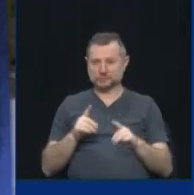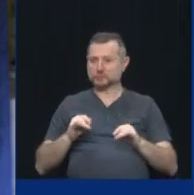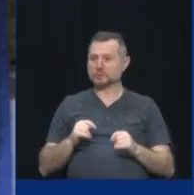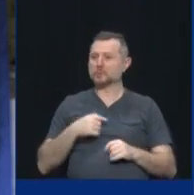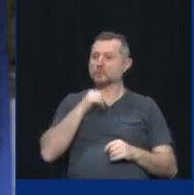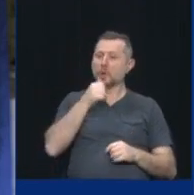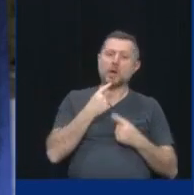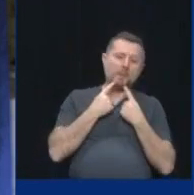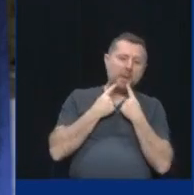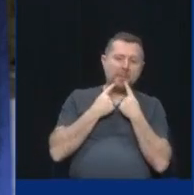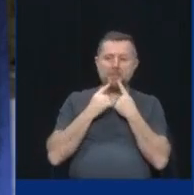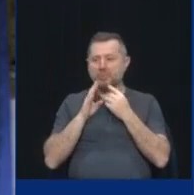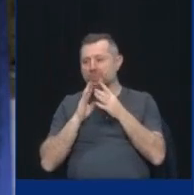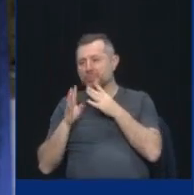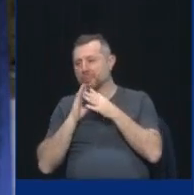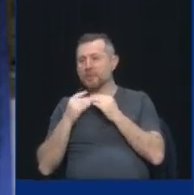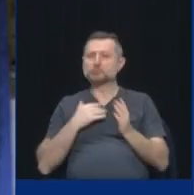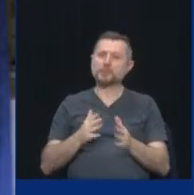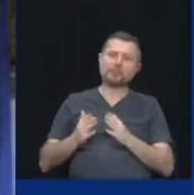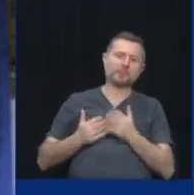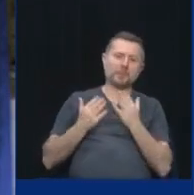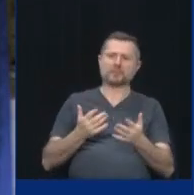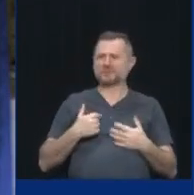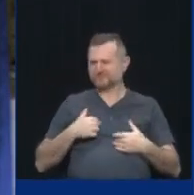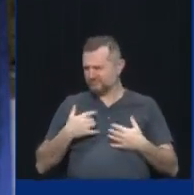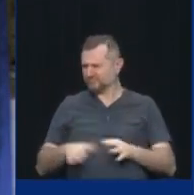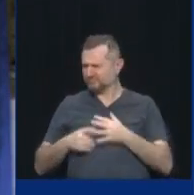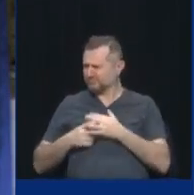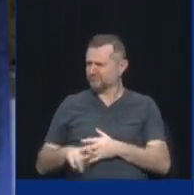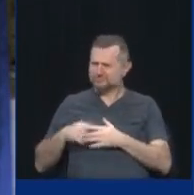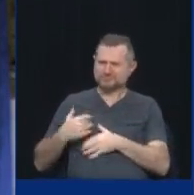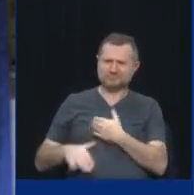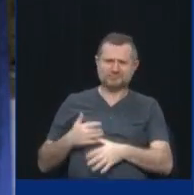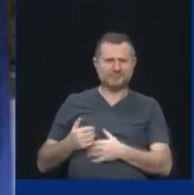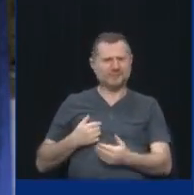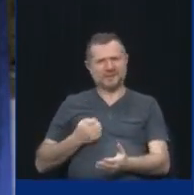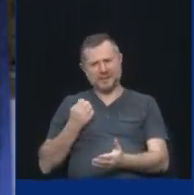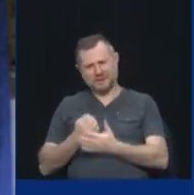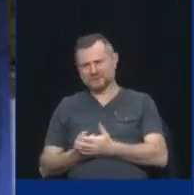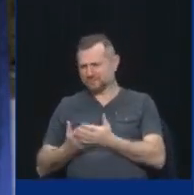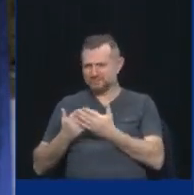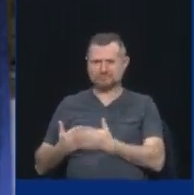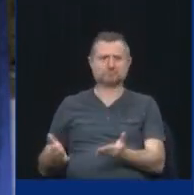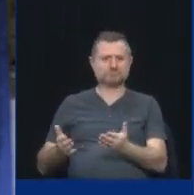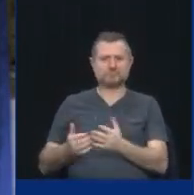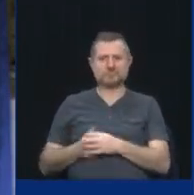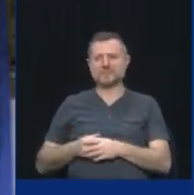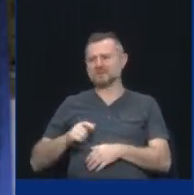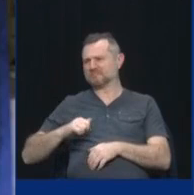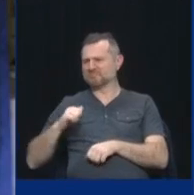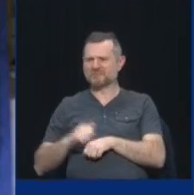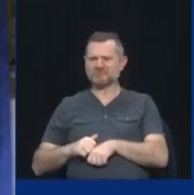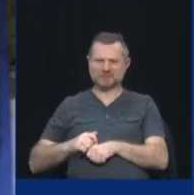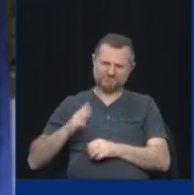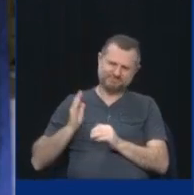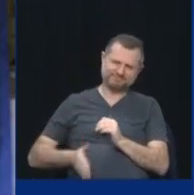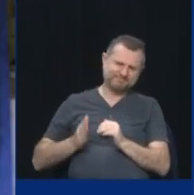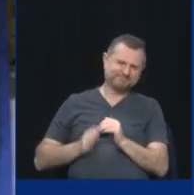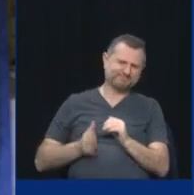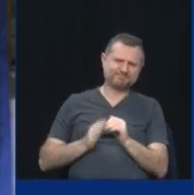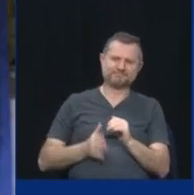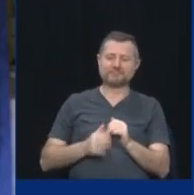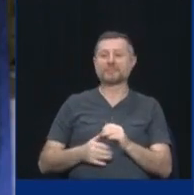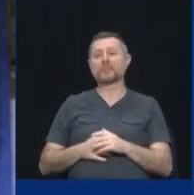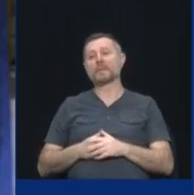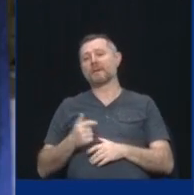not a proposal, we are doing it. It's hard evidence, it's concrete. So have faith